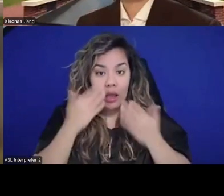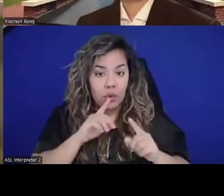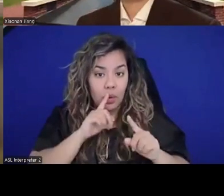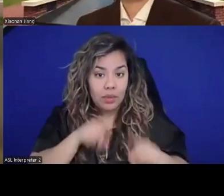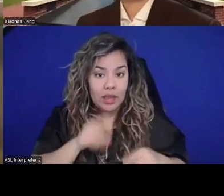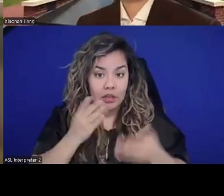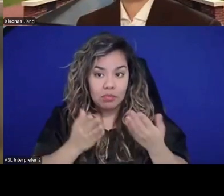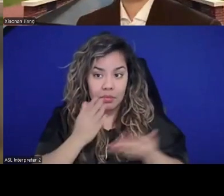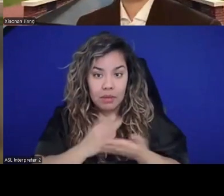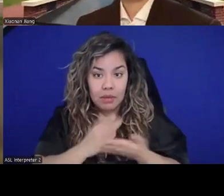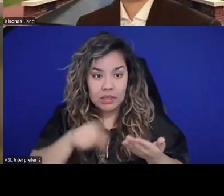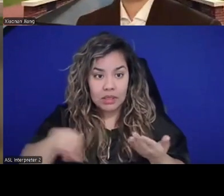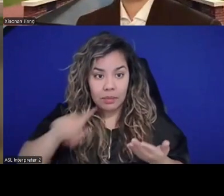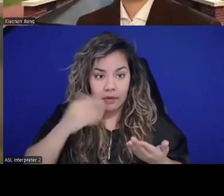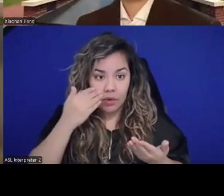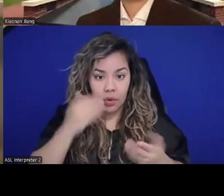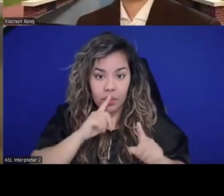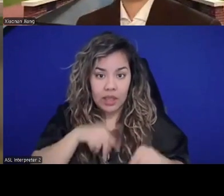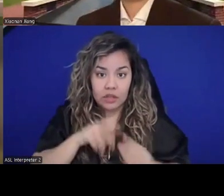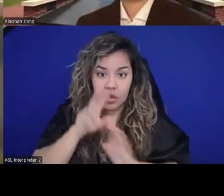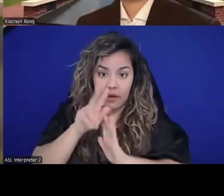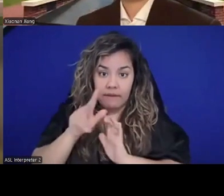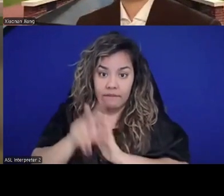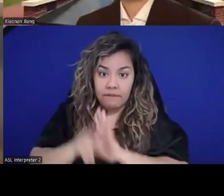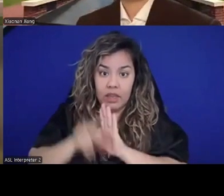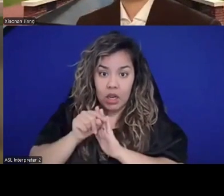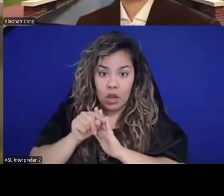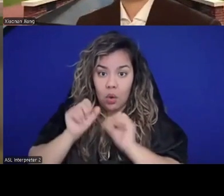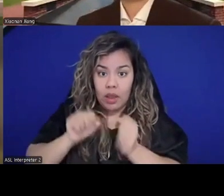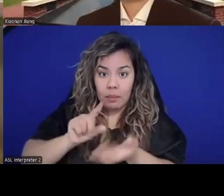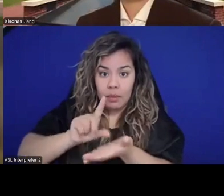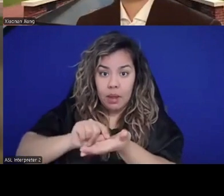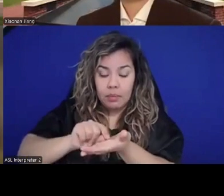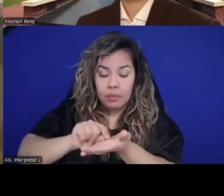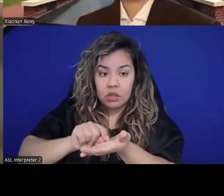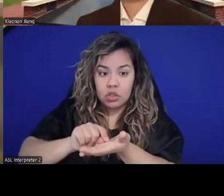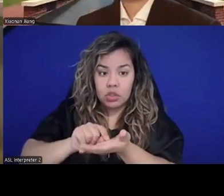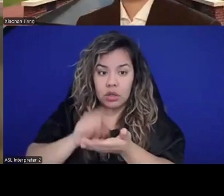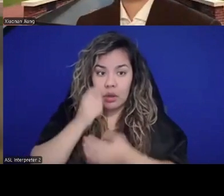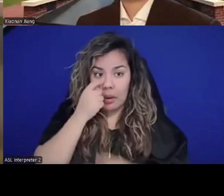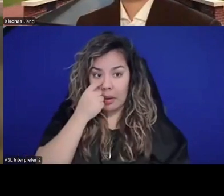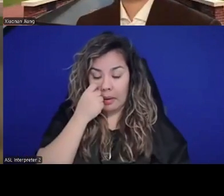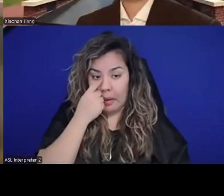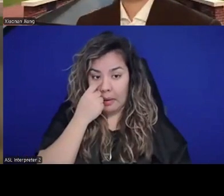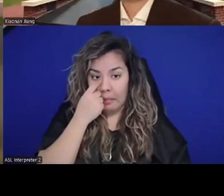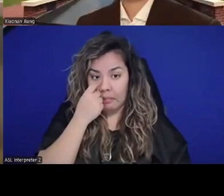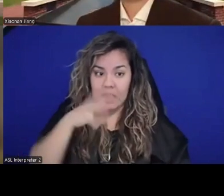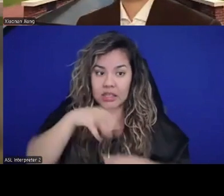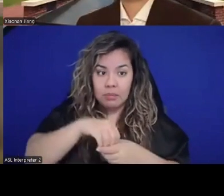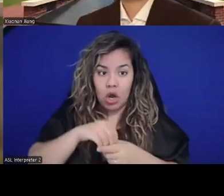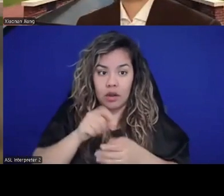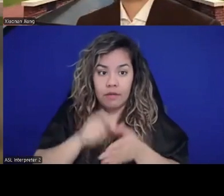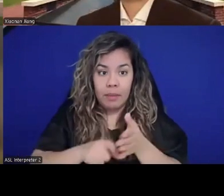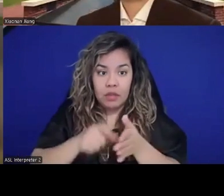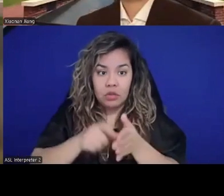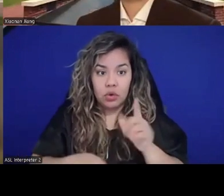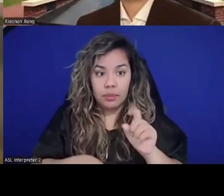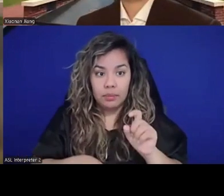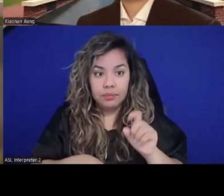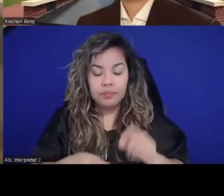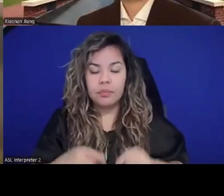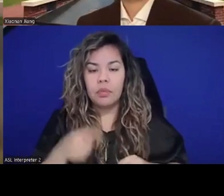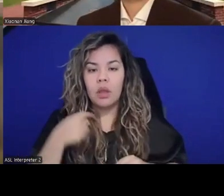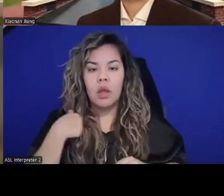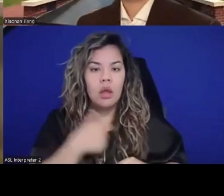whether a video can be published as part of a manuscript. Yeah, so we have a lot